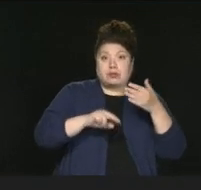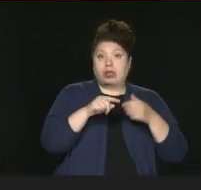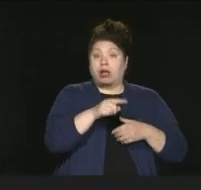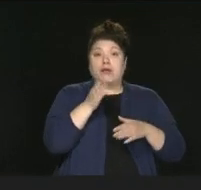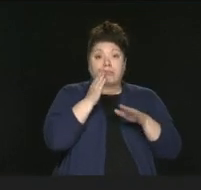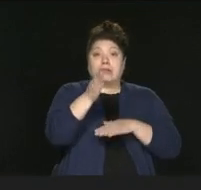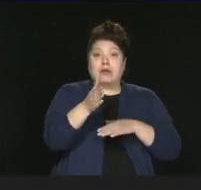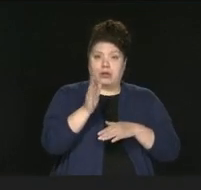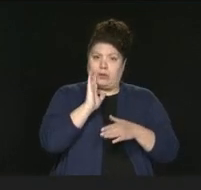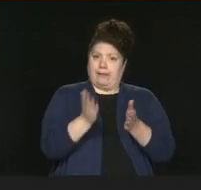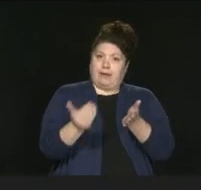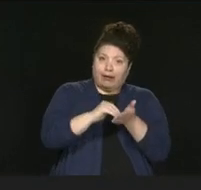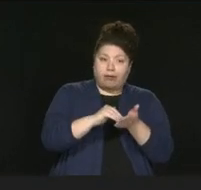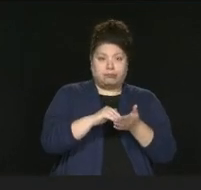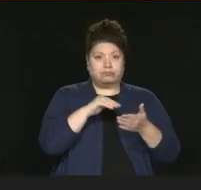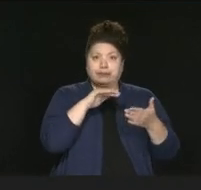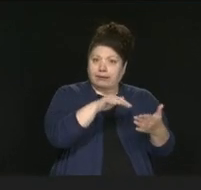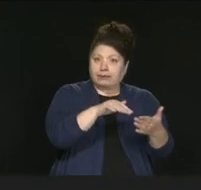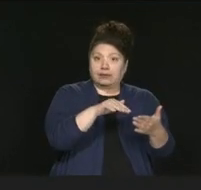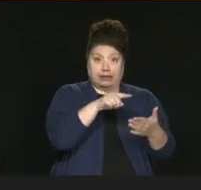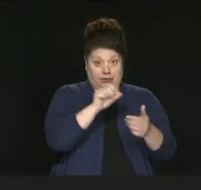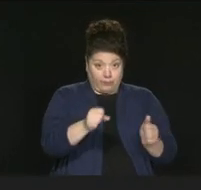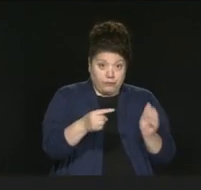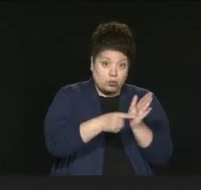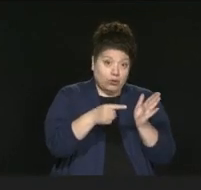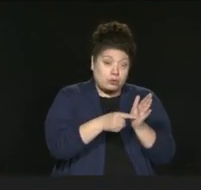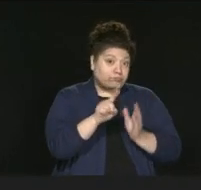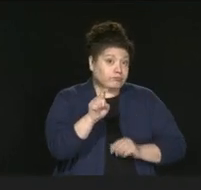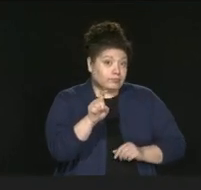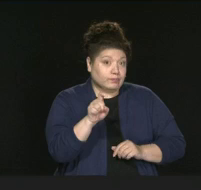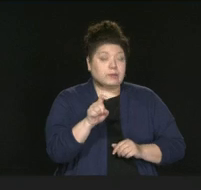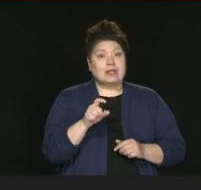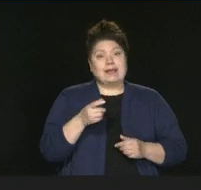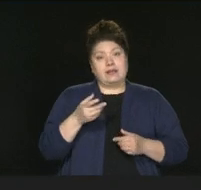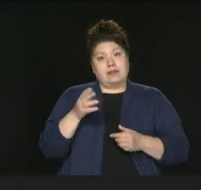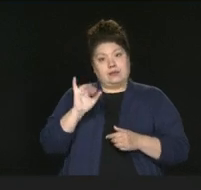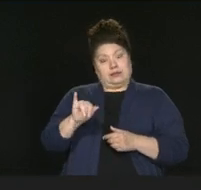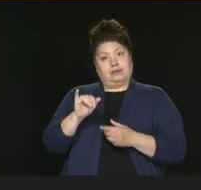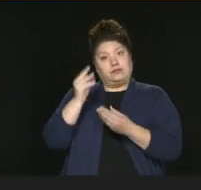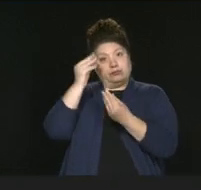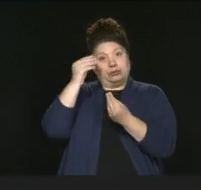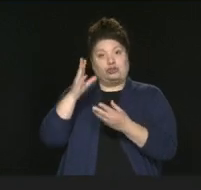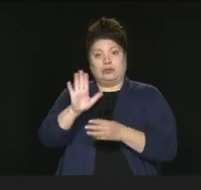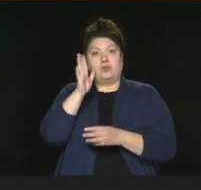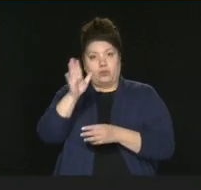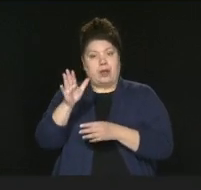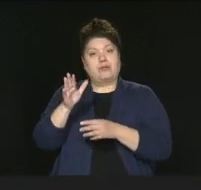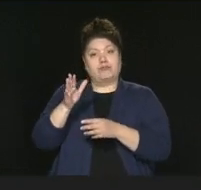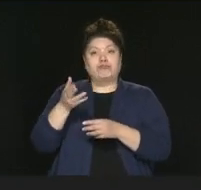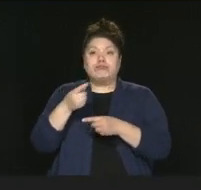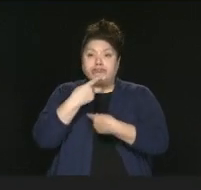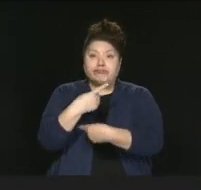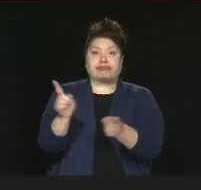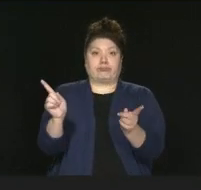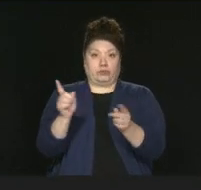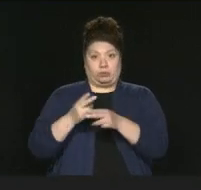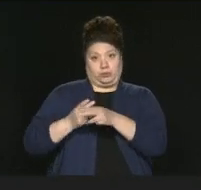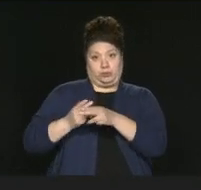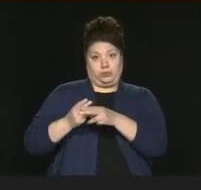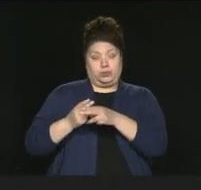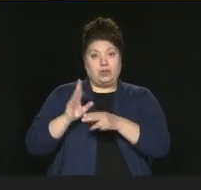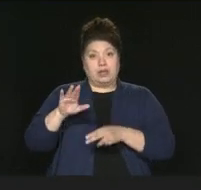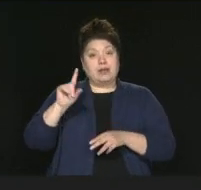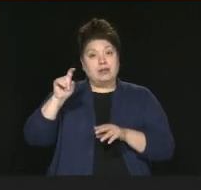why very soon there will be more specific information provided, both by Minister Qualcho and